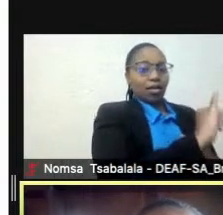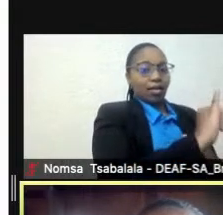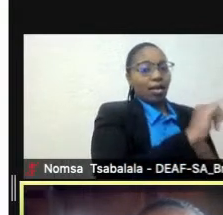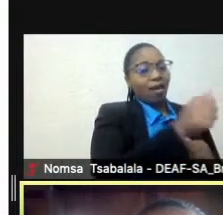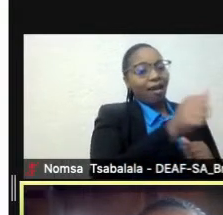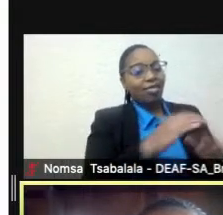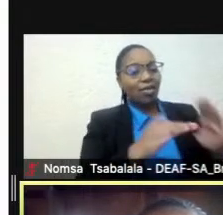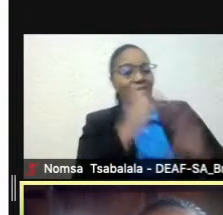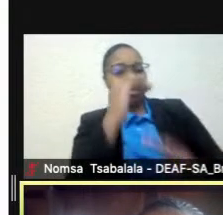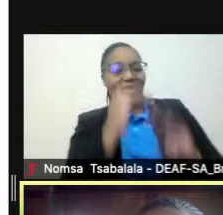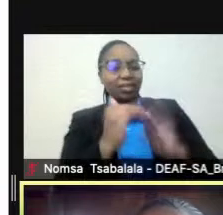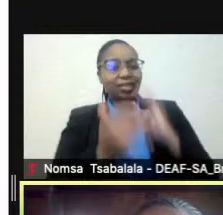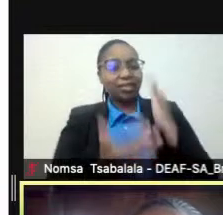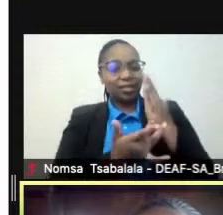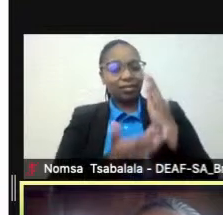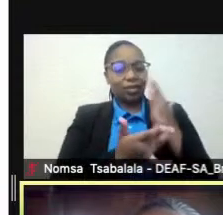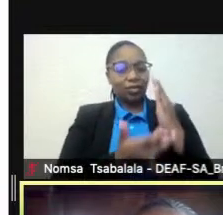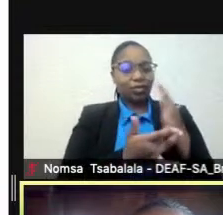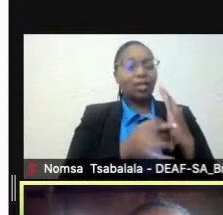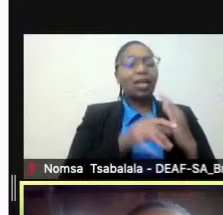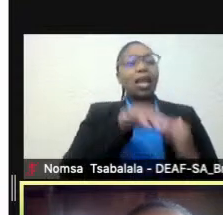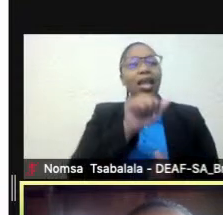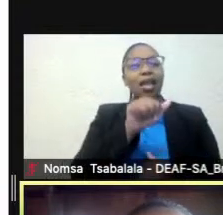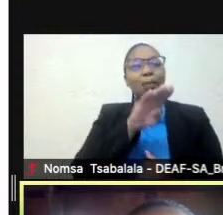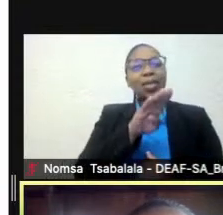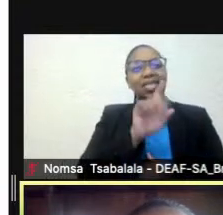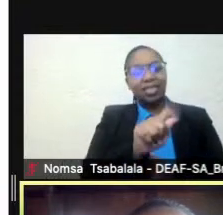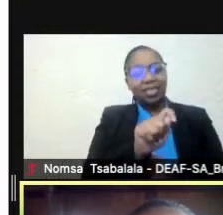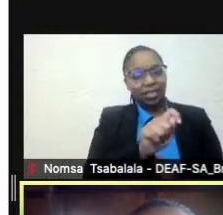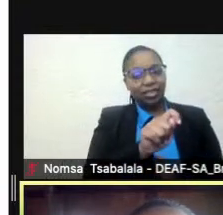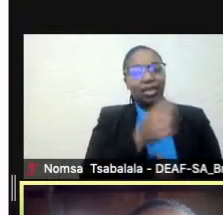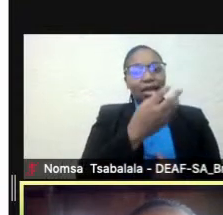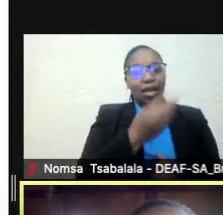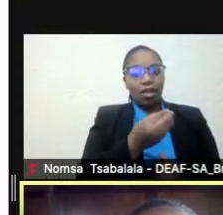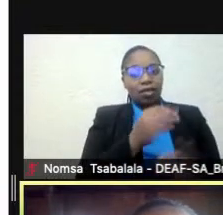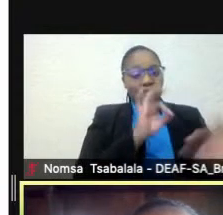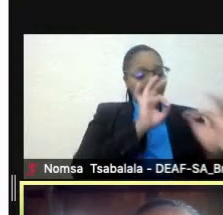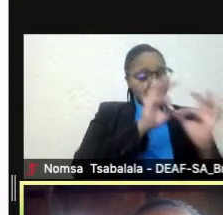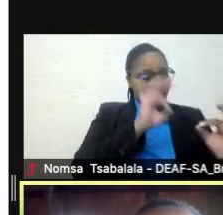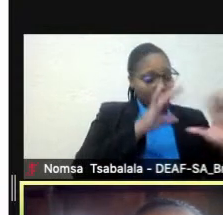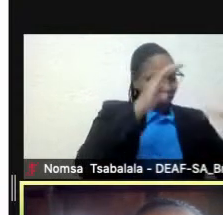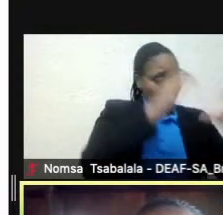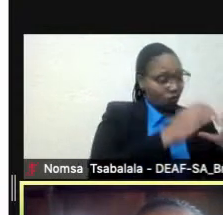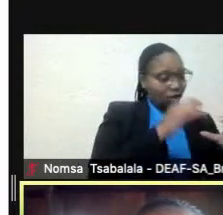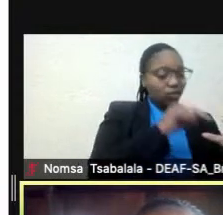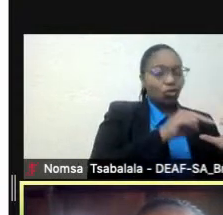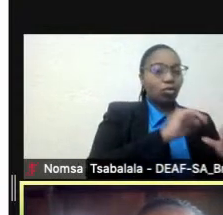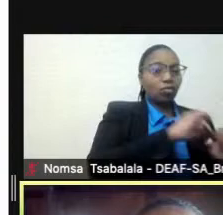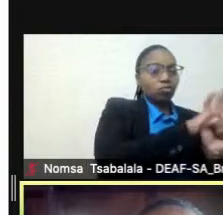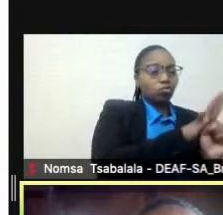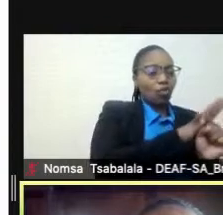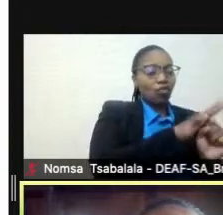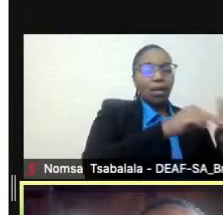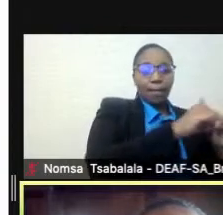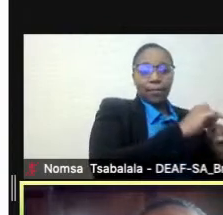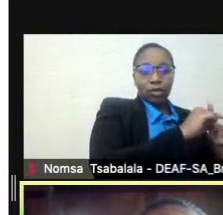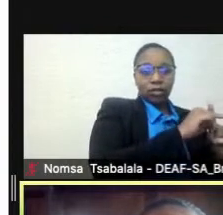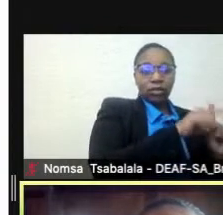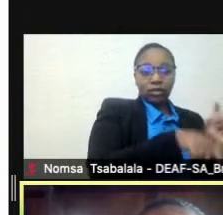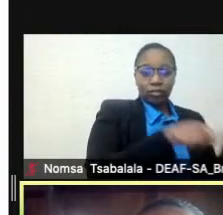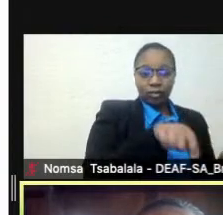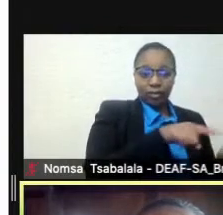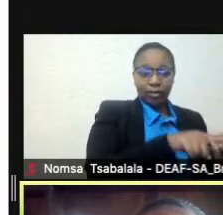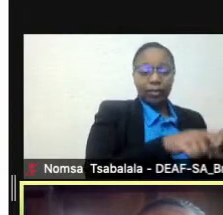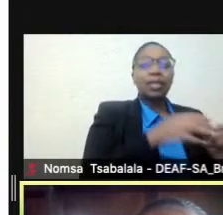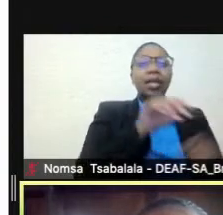known as ABTs, and 57 patients are patients who are under investigation. Our ABTs are